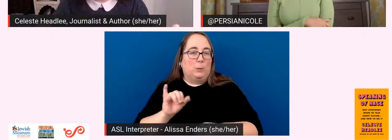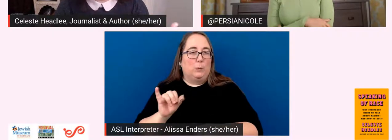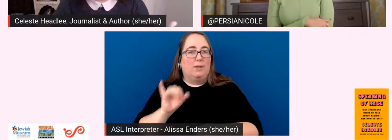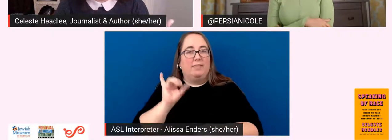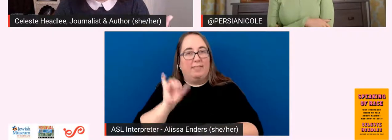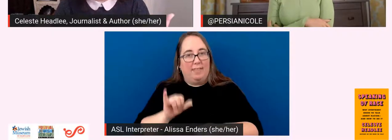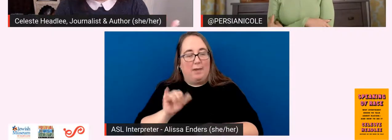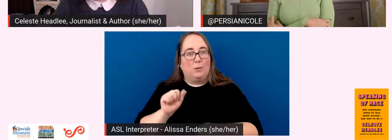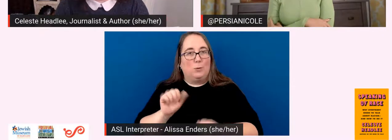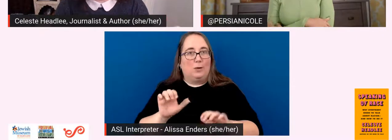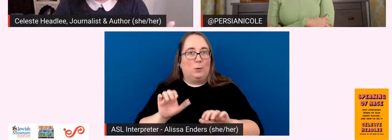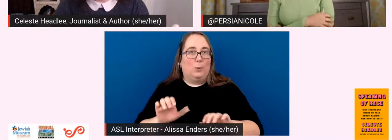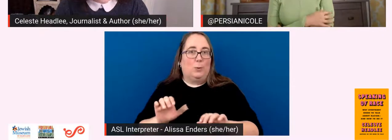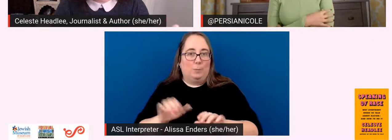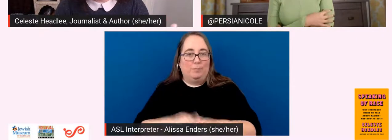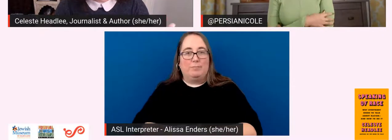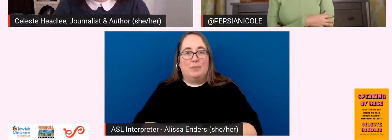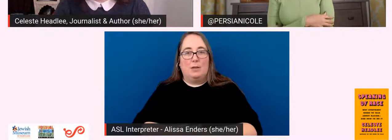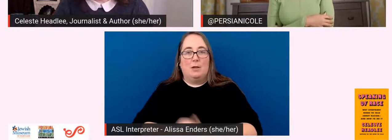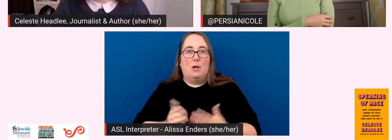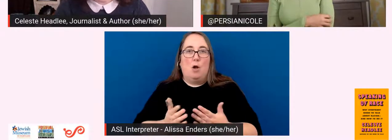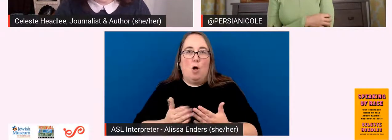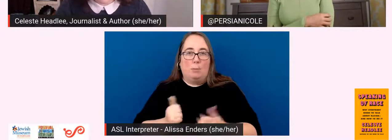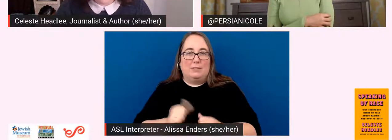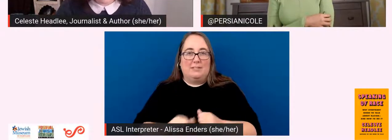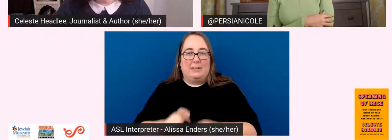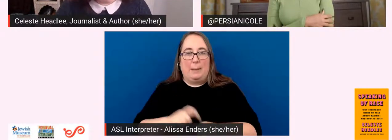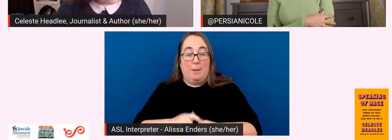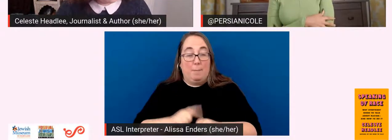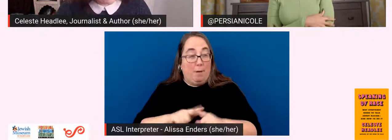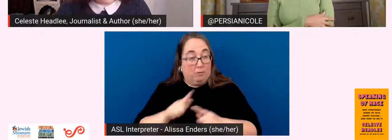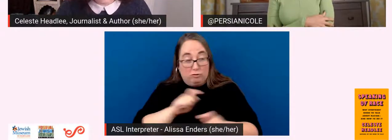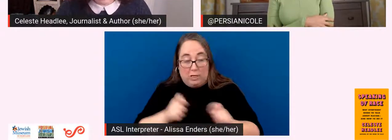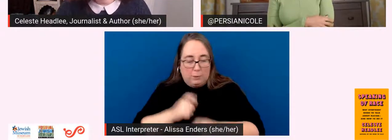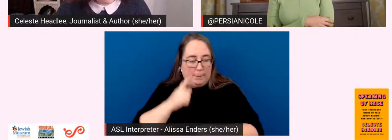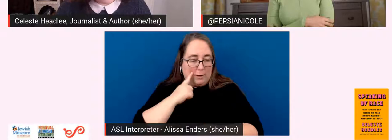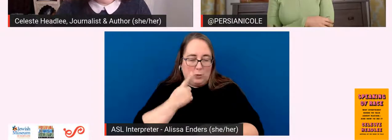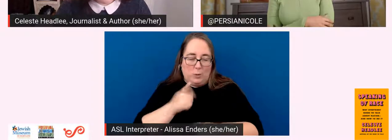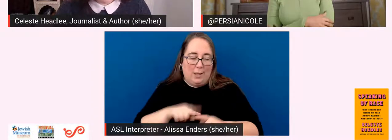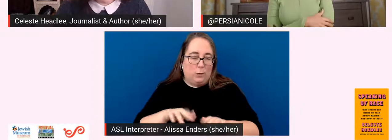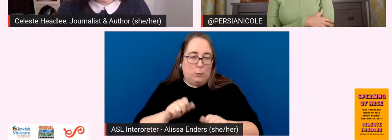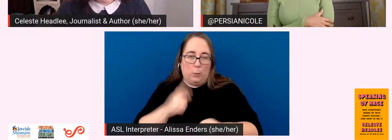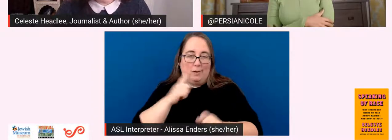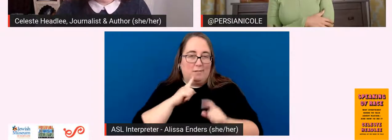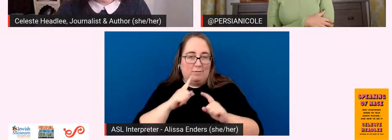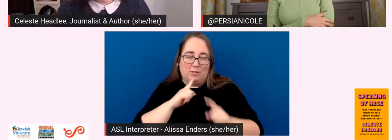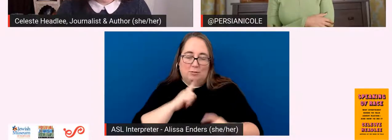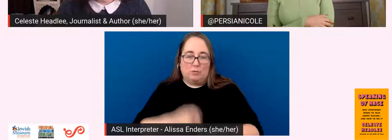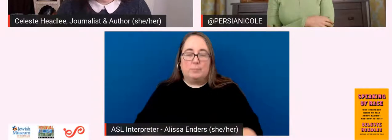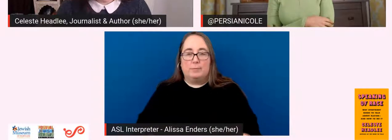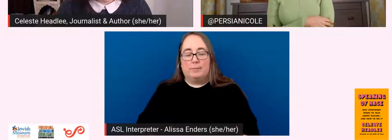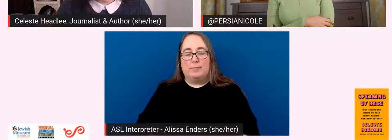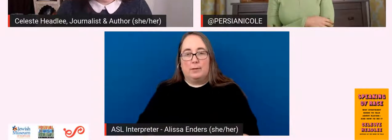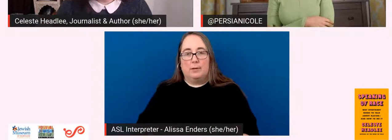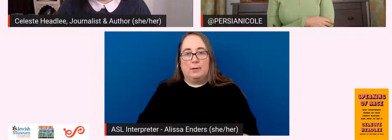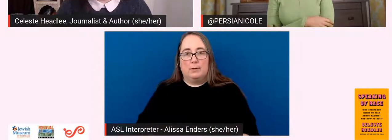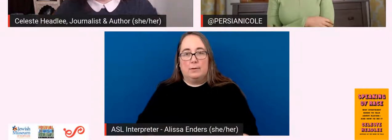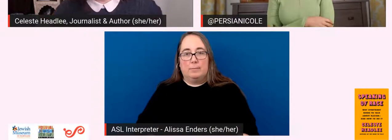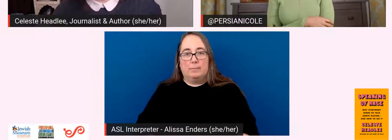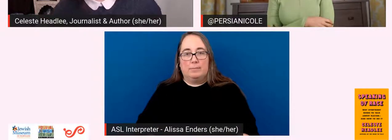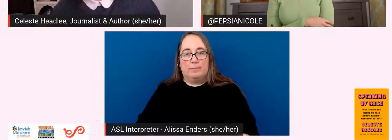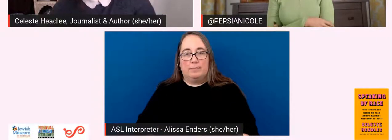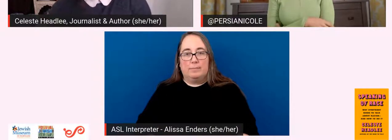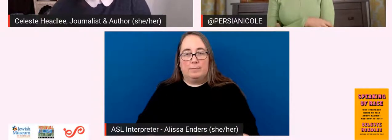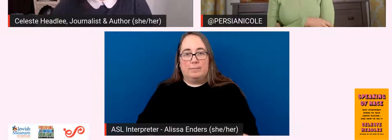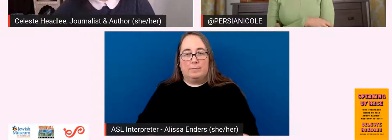can accomplish almost every time. Changing somebody's mind, you will not be able to accomplish. Yeah. Let's get into